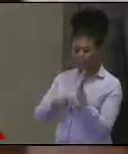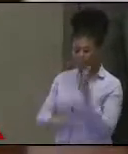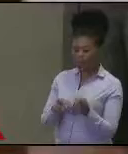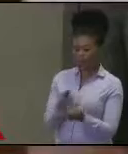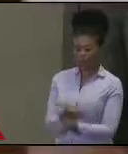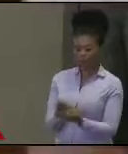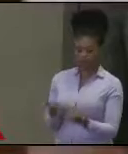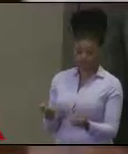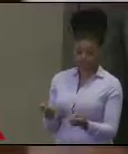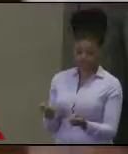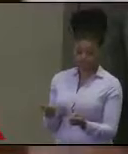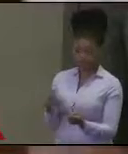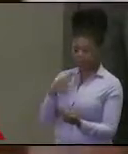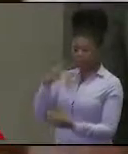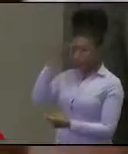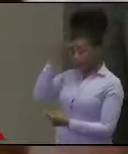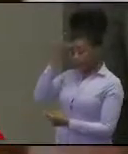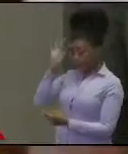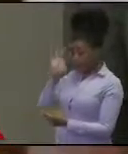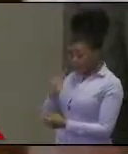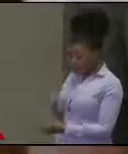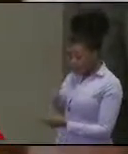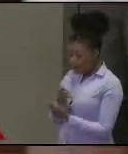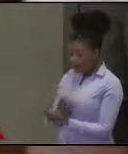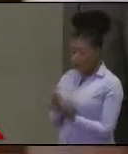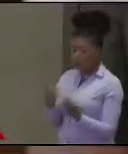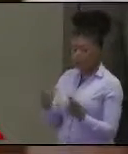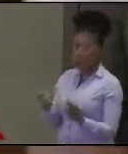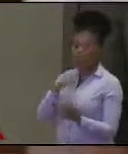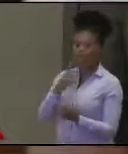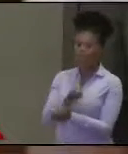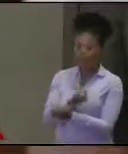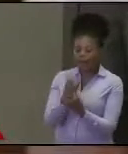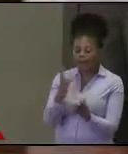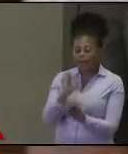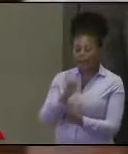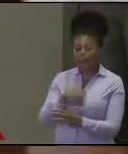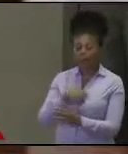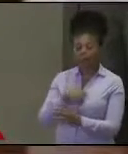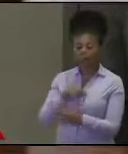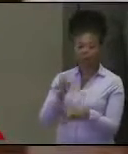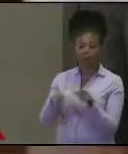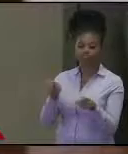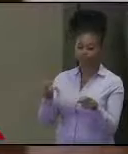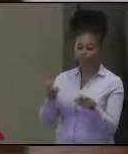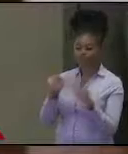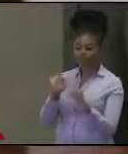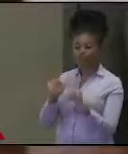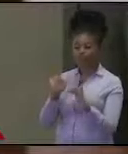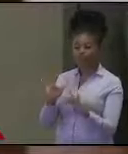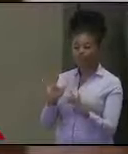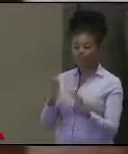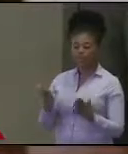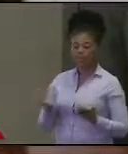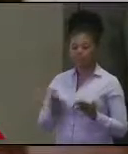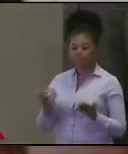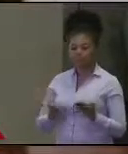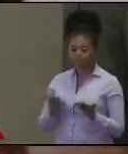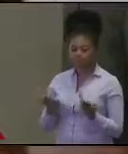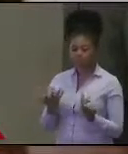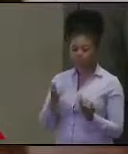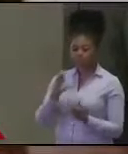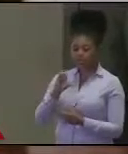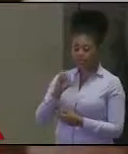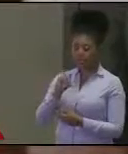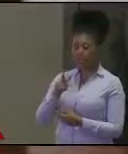resources. Government has resources, but many of our people, public servants, civil